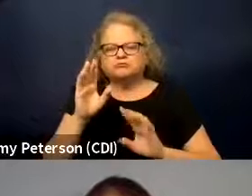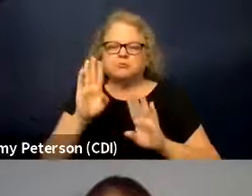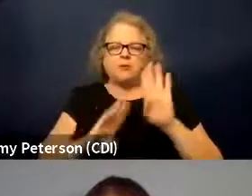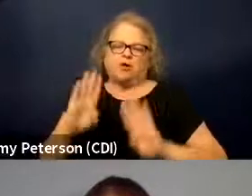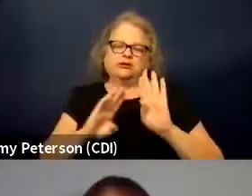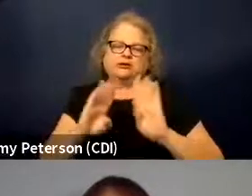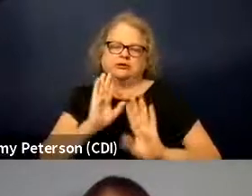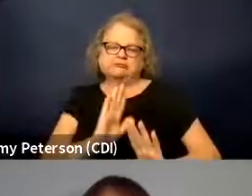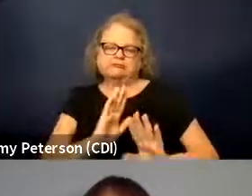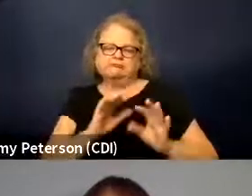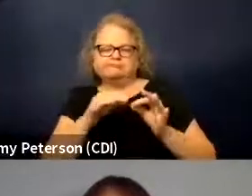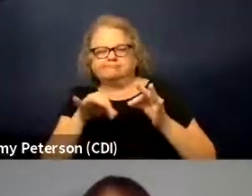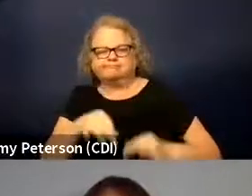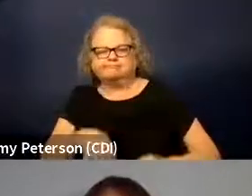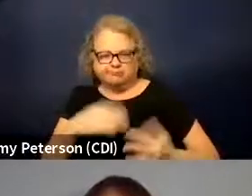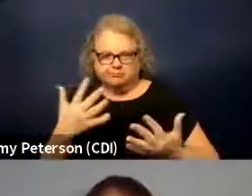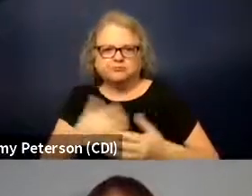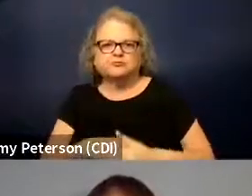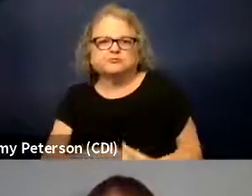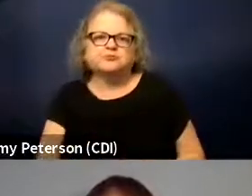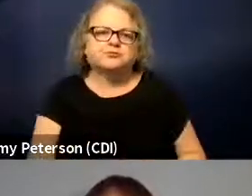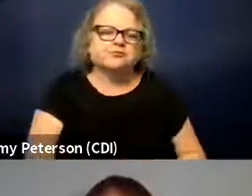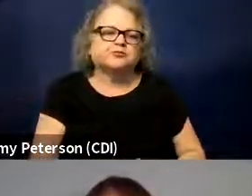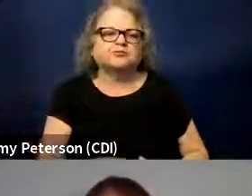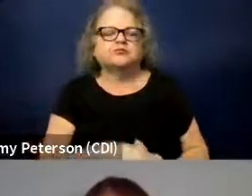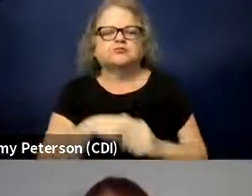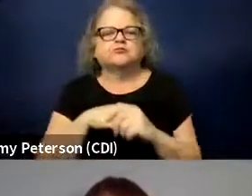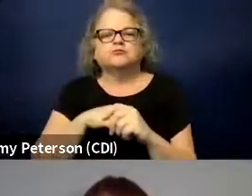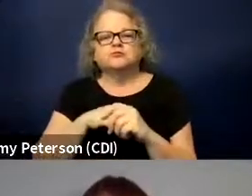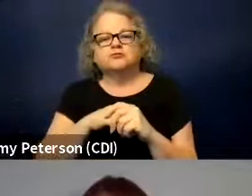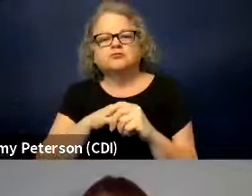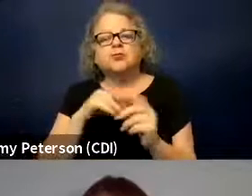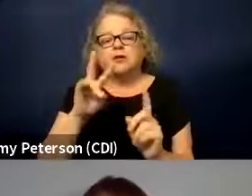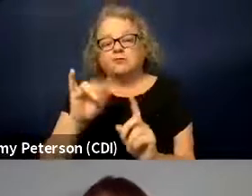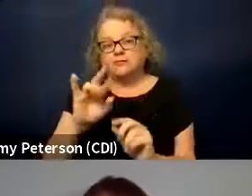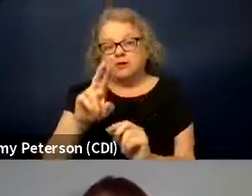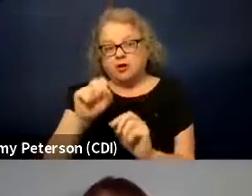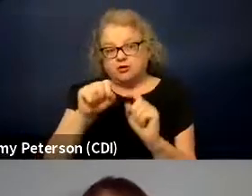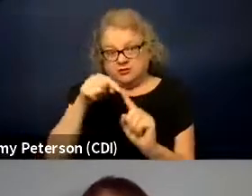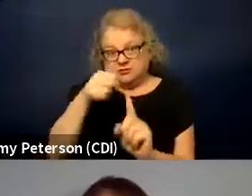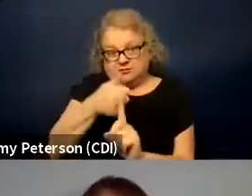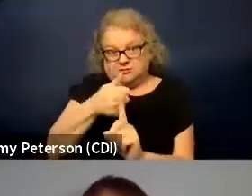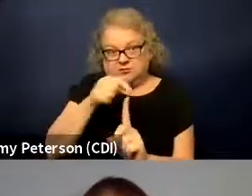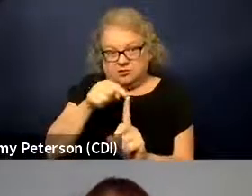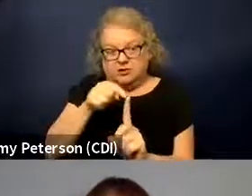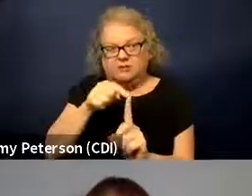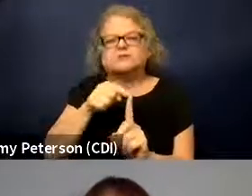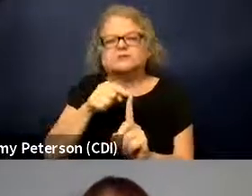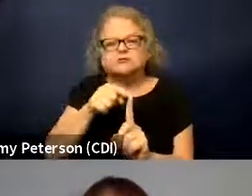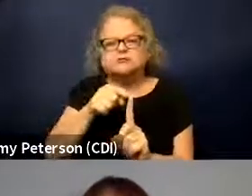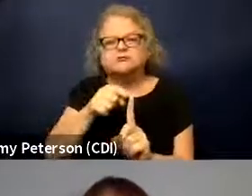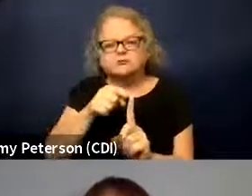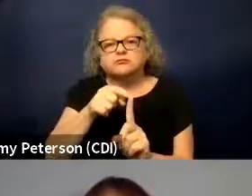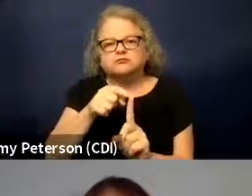and understand how you can make decisions about whether you want to get vaccinated. On this slide,